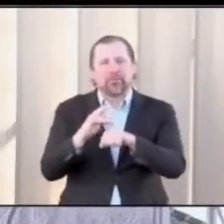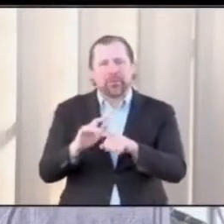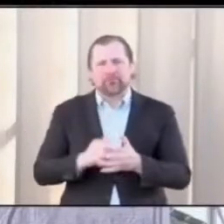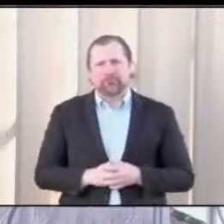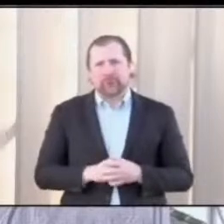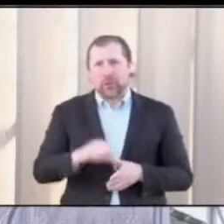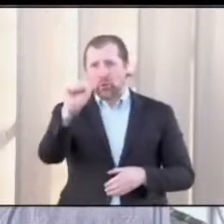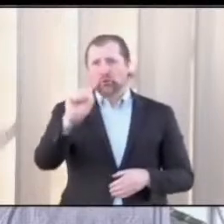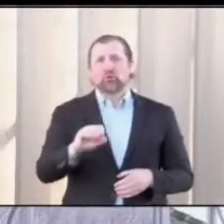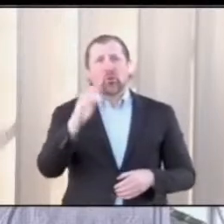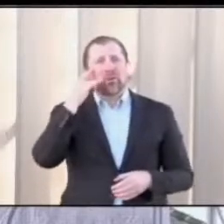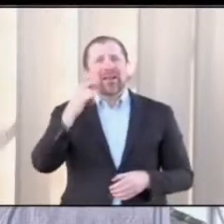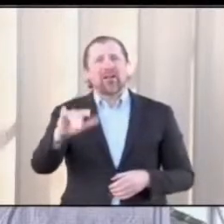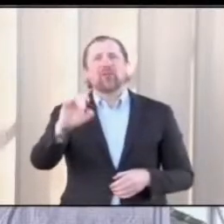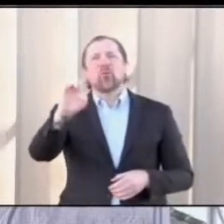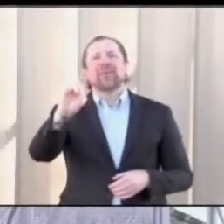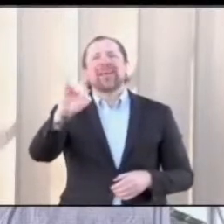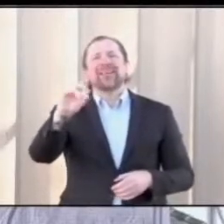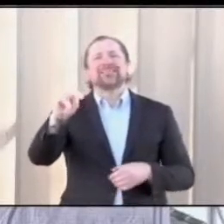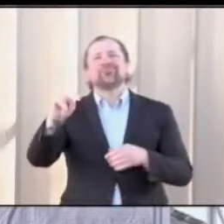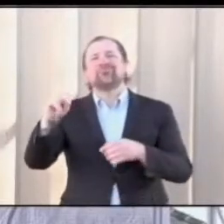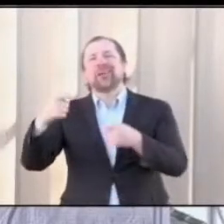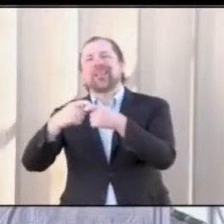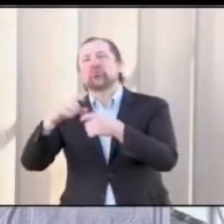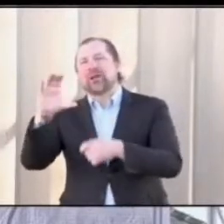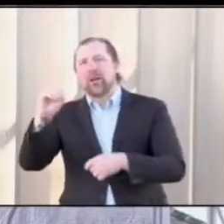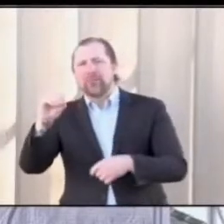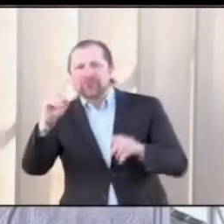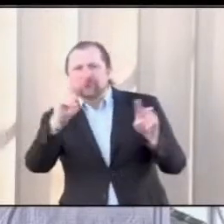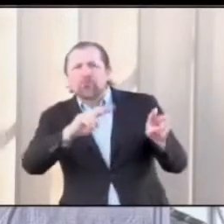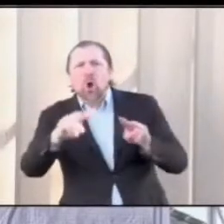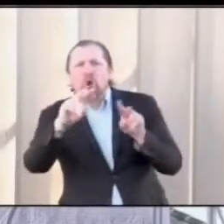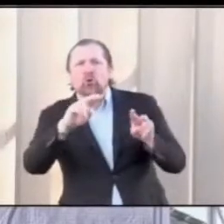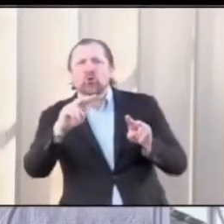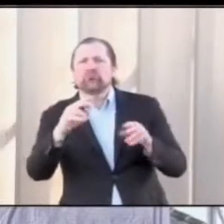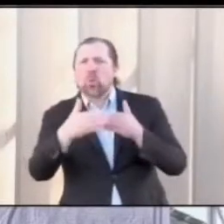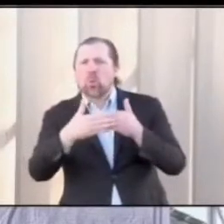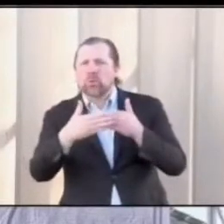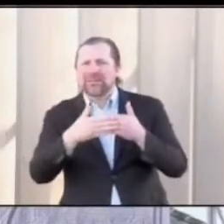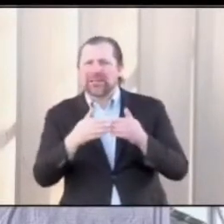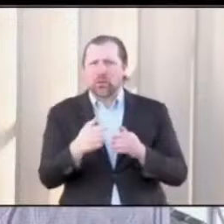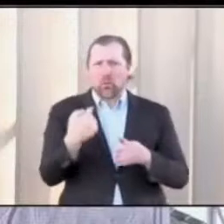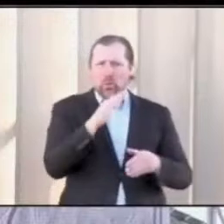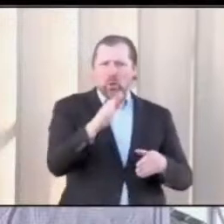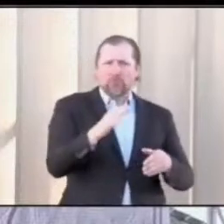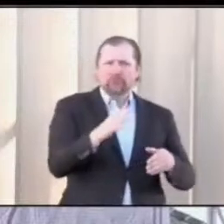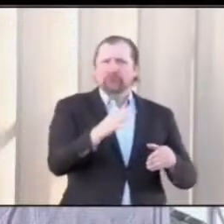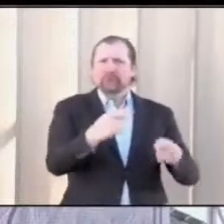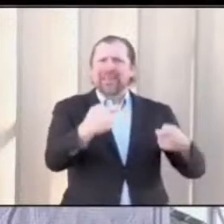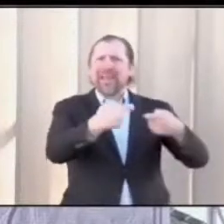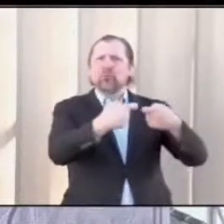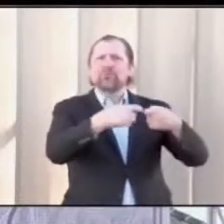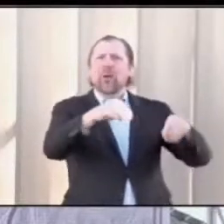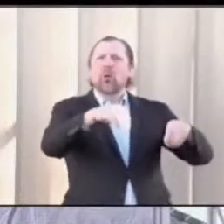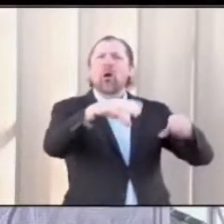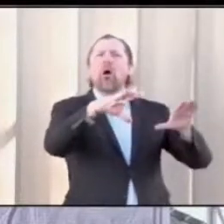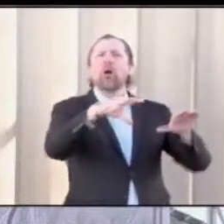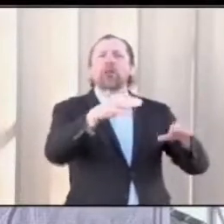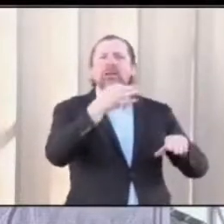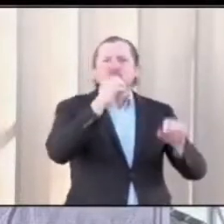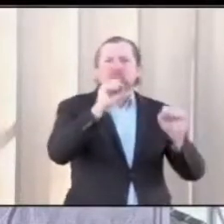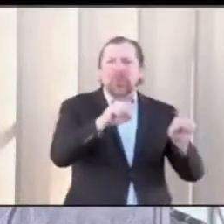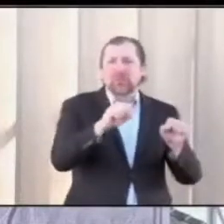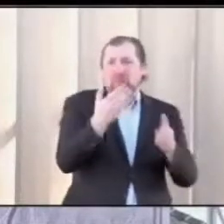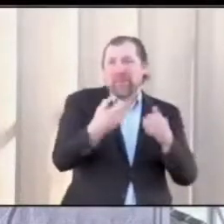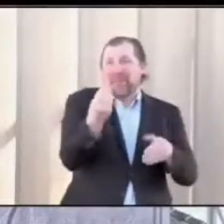Southern California Edison continues to monitor conditions closely. SCE will re-energize circuits when it's safe, even if only